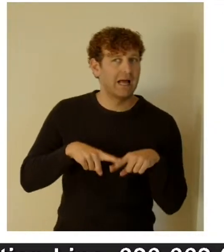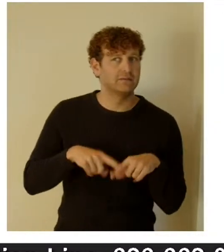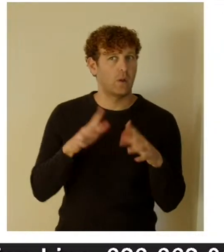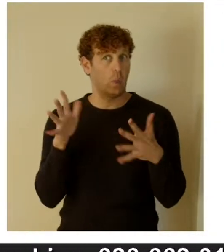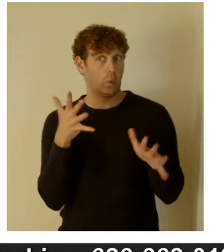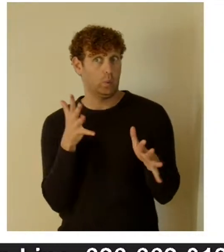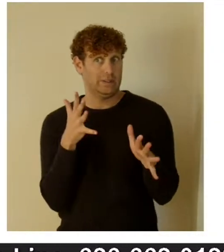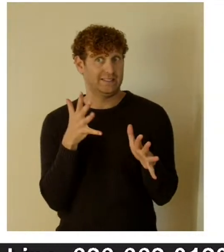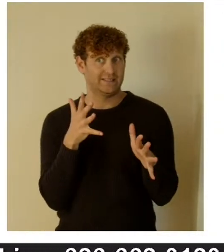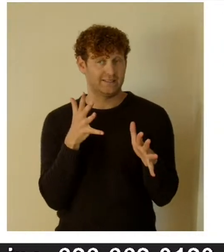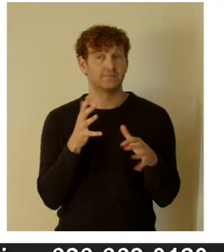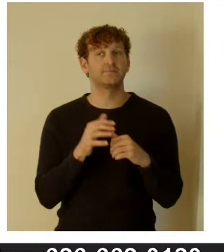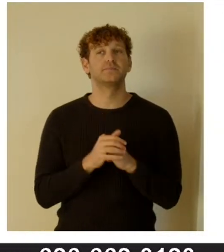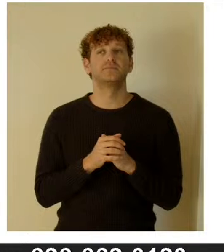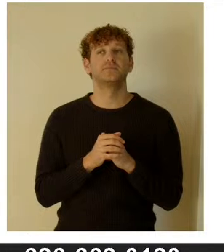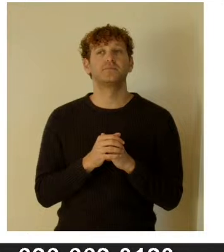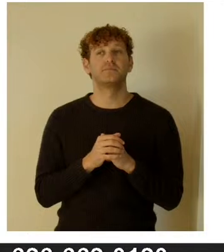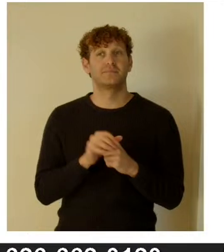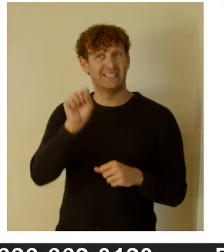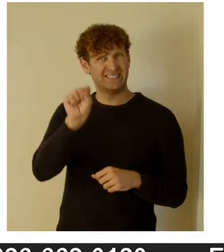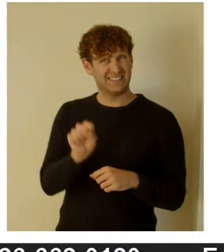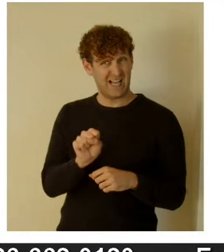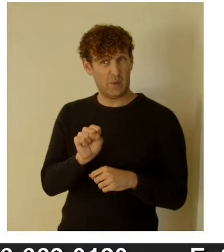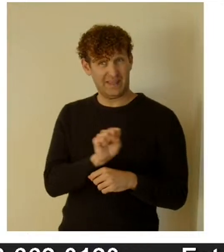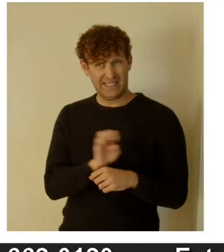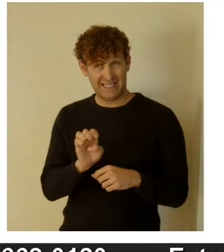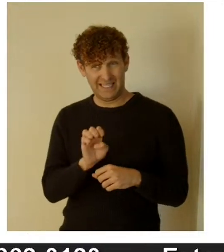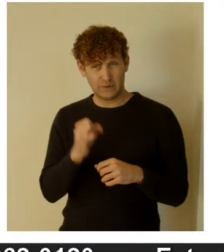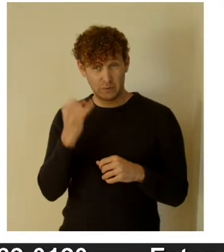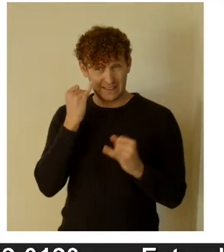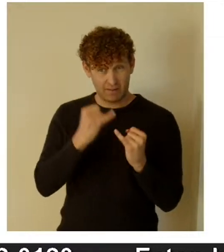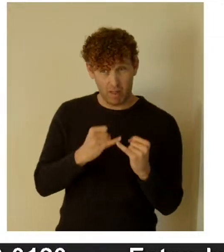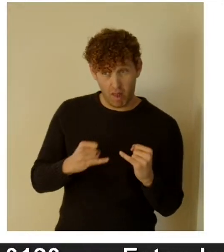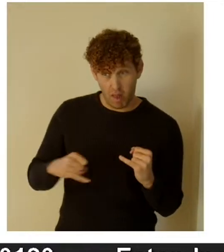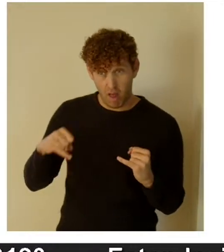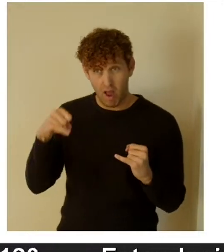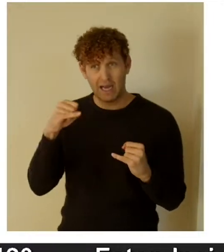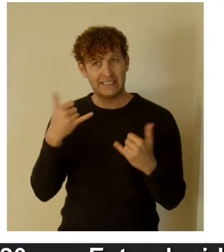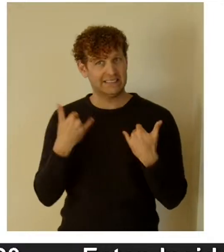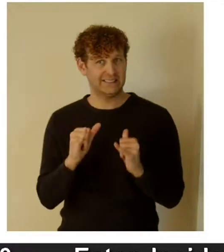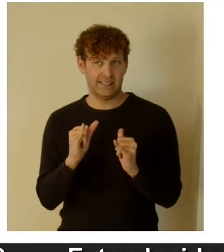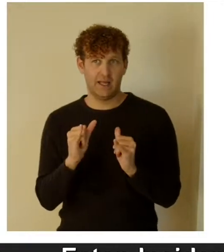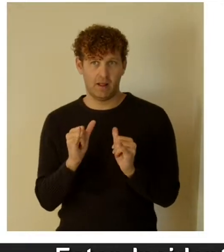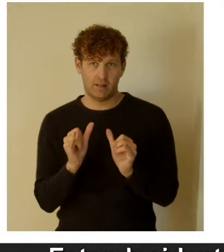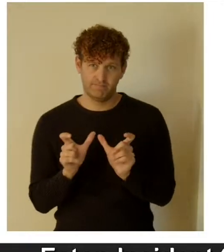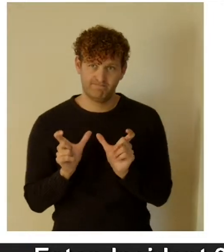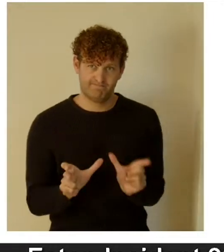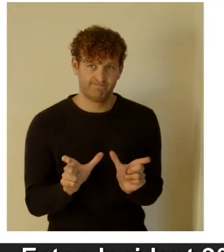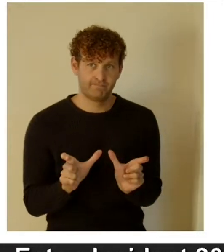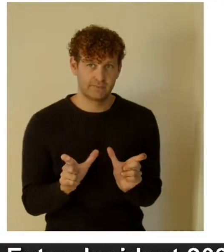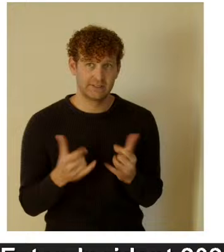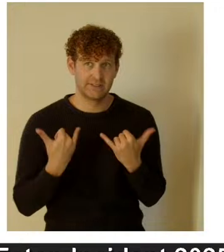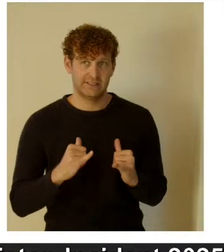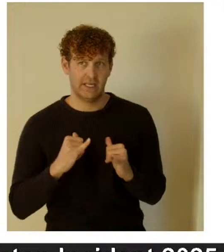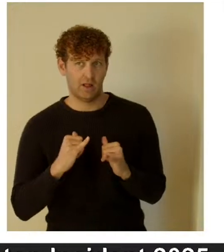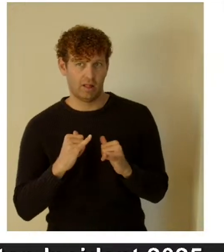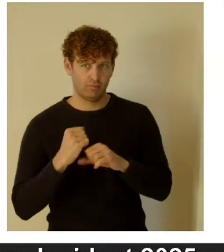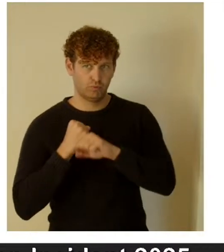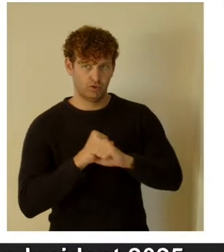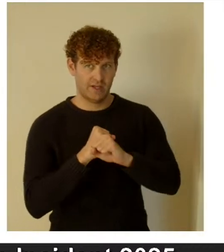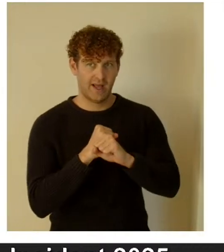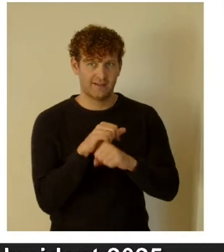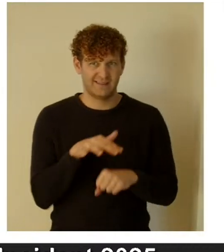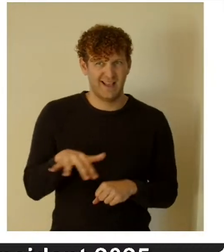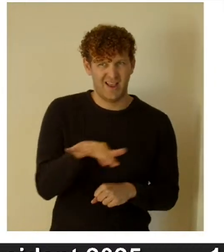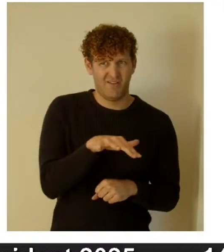further south along the east side of the line, it's still holding. Crews are still continuing to mop up and secure the fire's perimeter in this location.